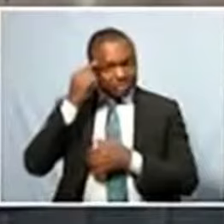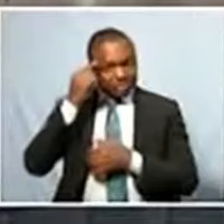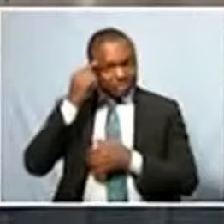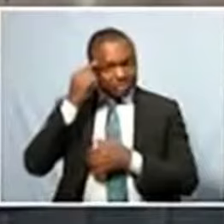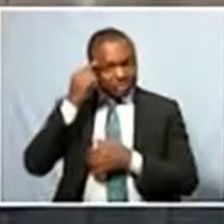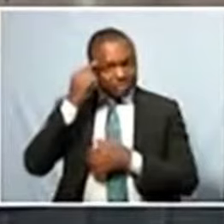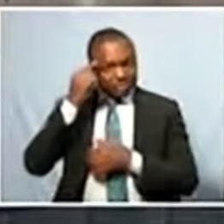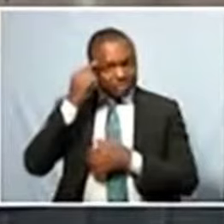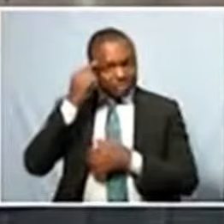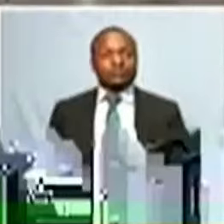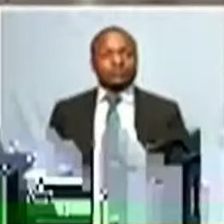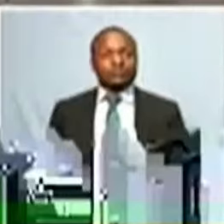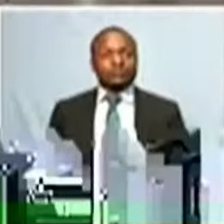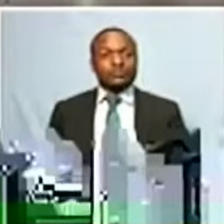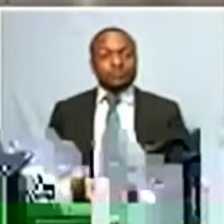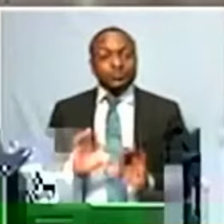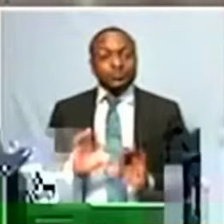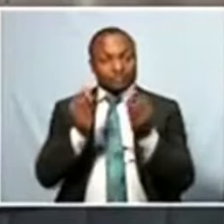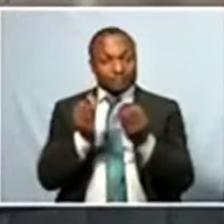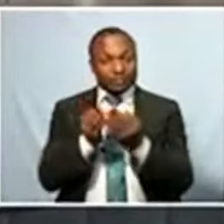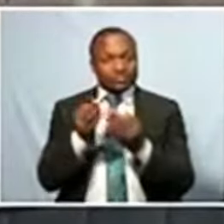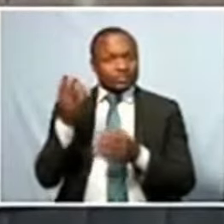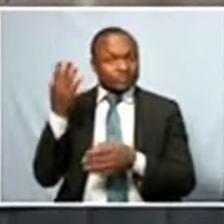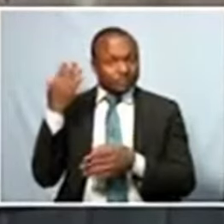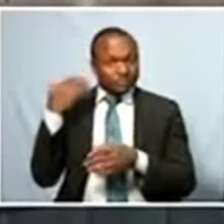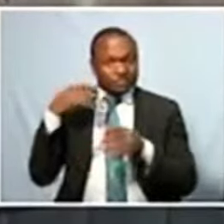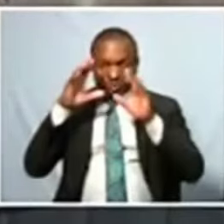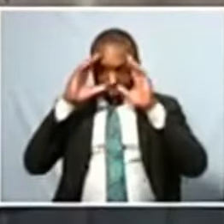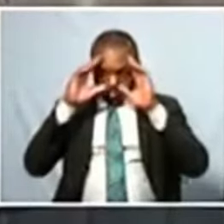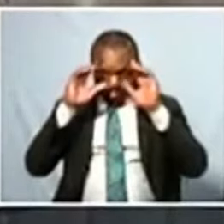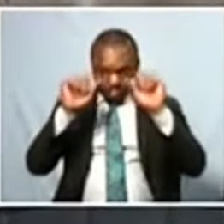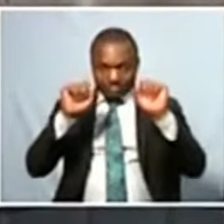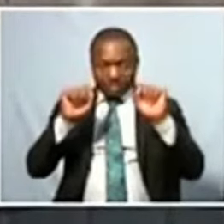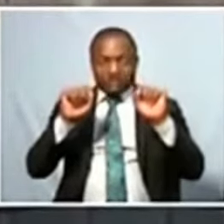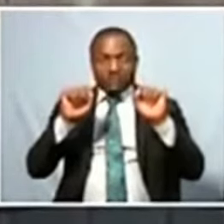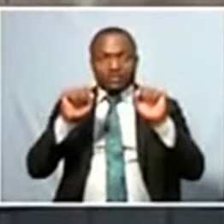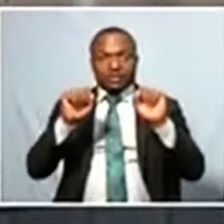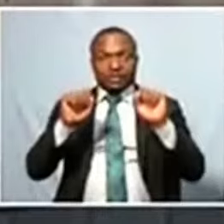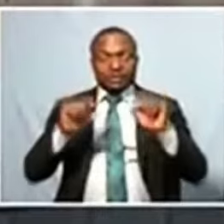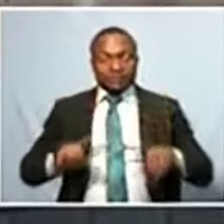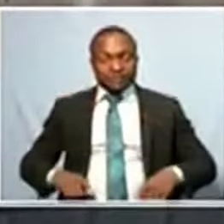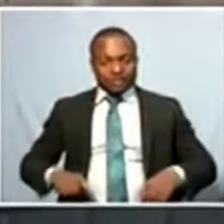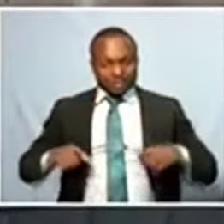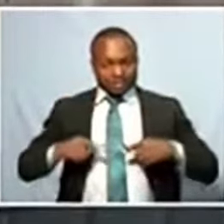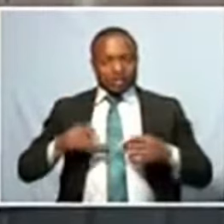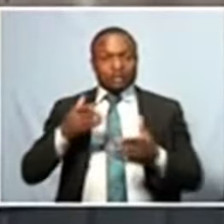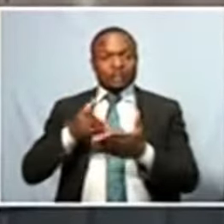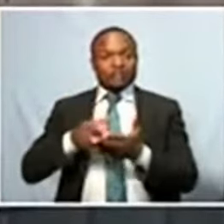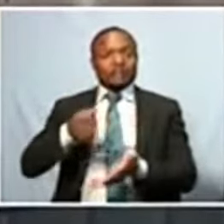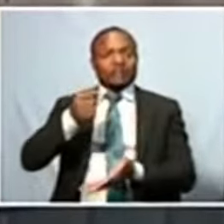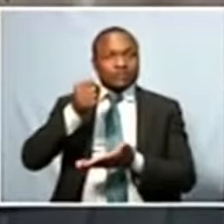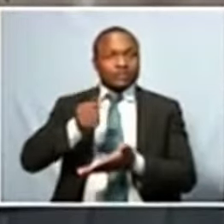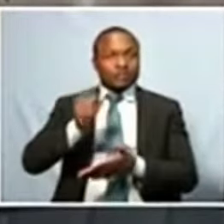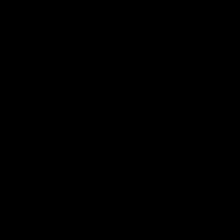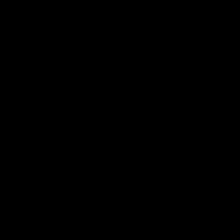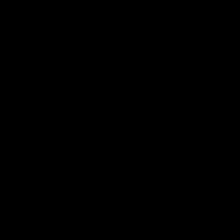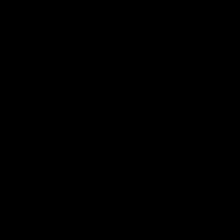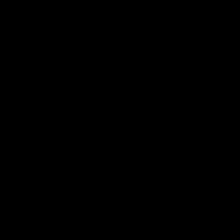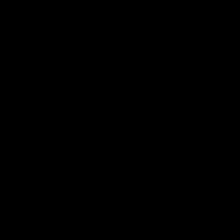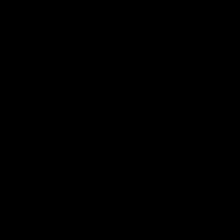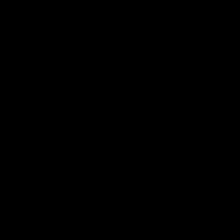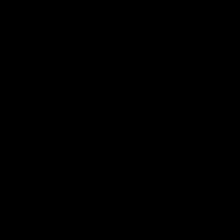Mr. Chairperson, families of former president's welfare. This budget line had